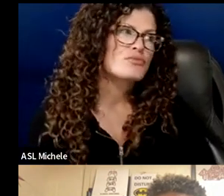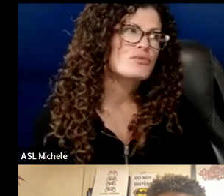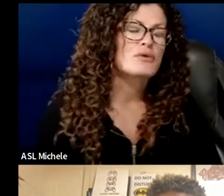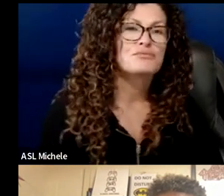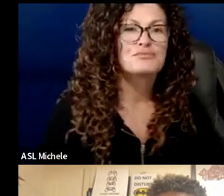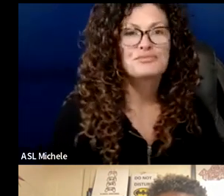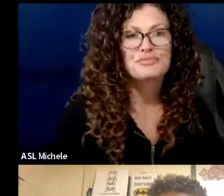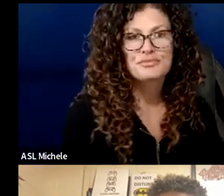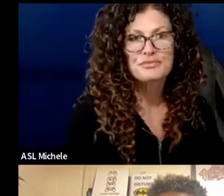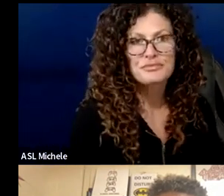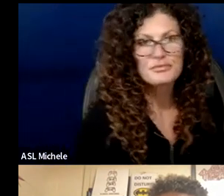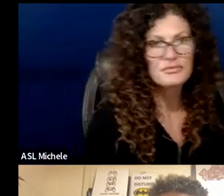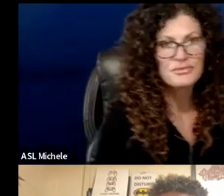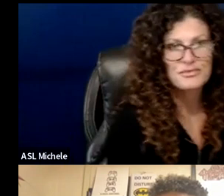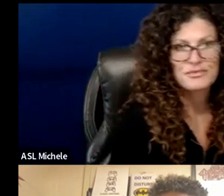Thank you.